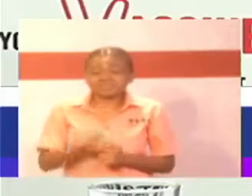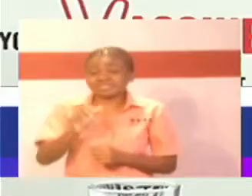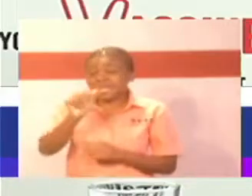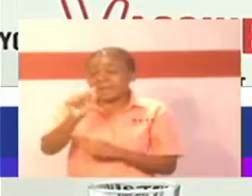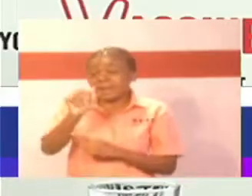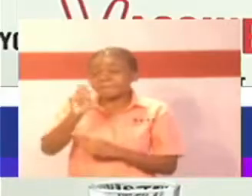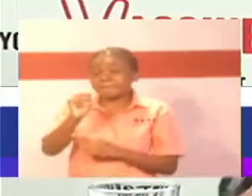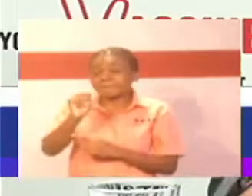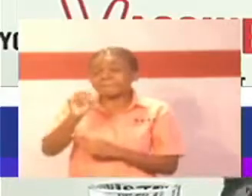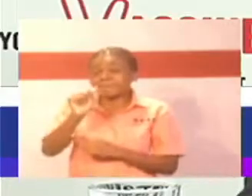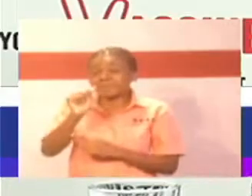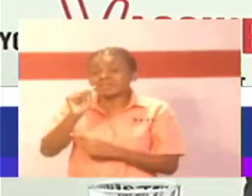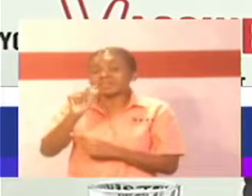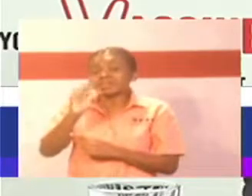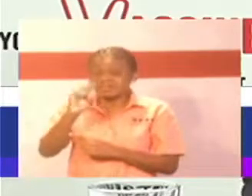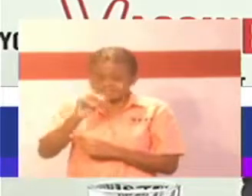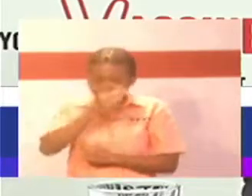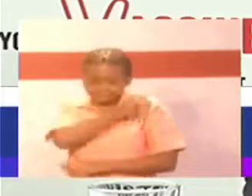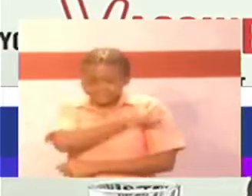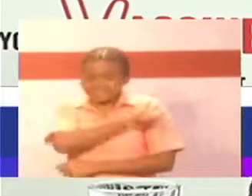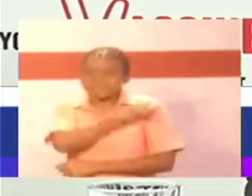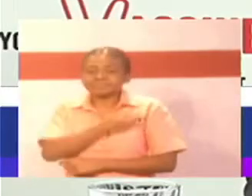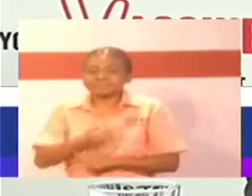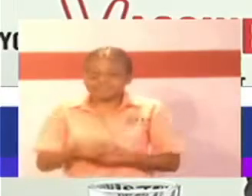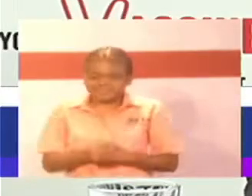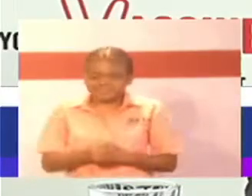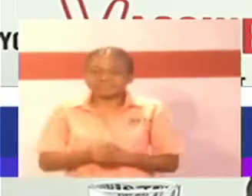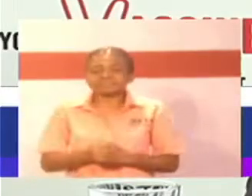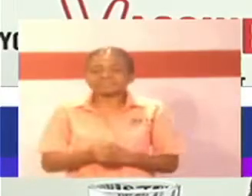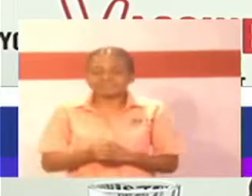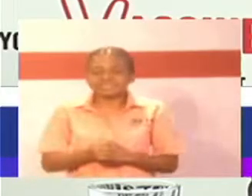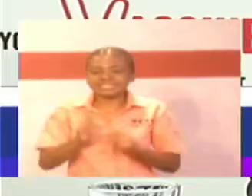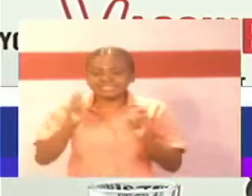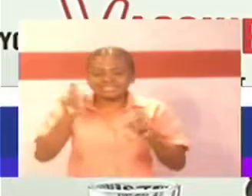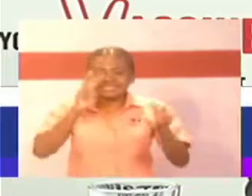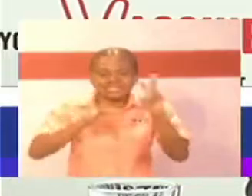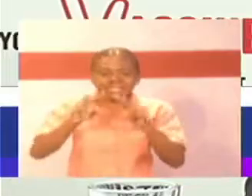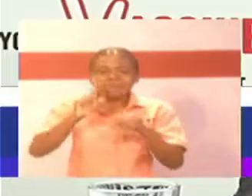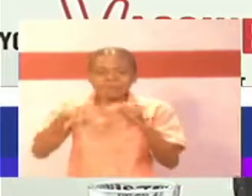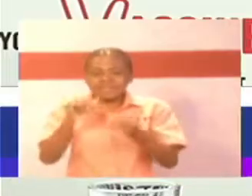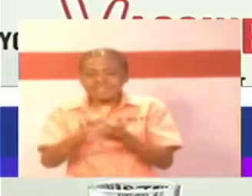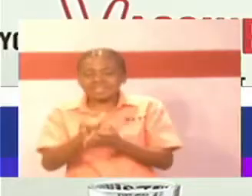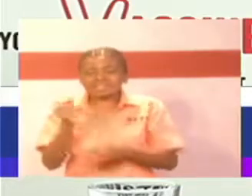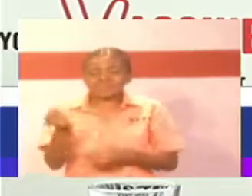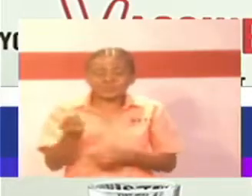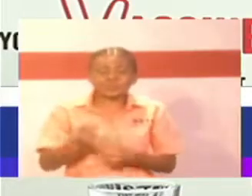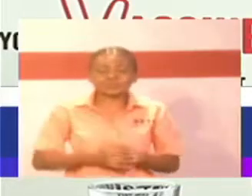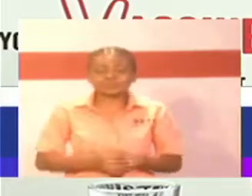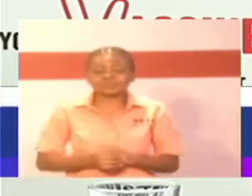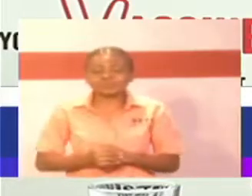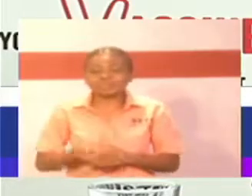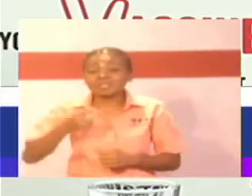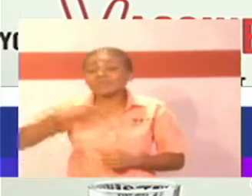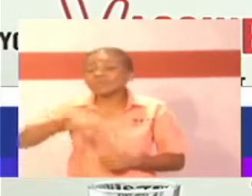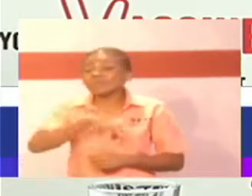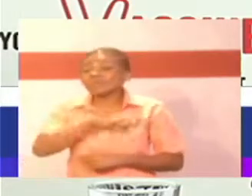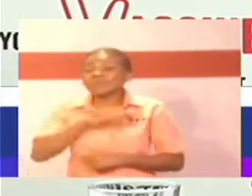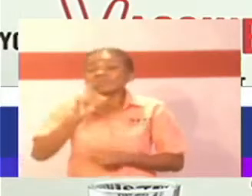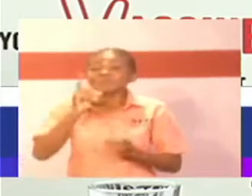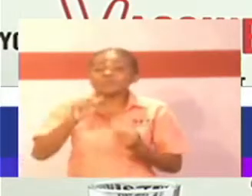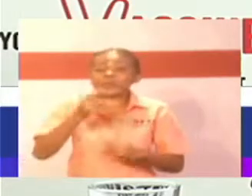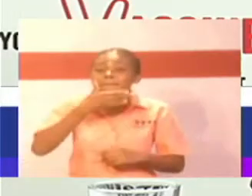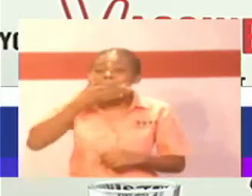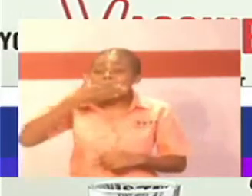advanced life support units. Ladies and gentlemen, we have tried our best and we continue to